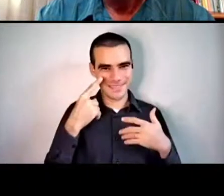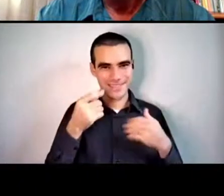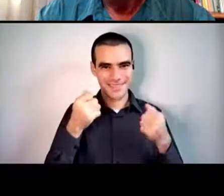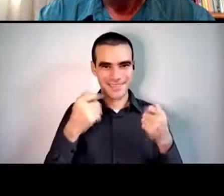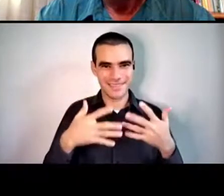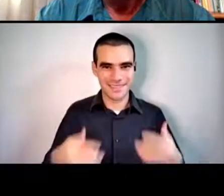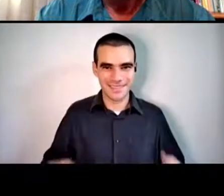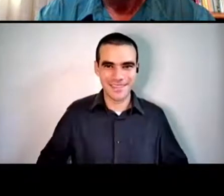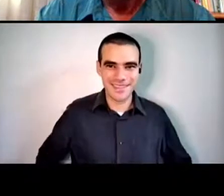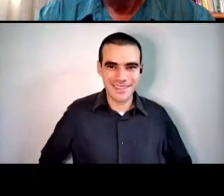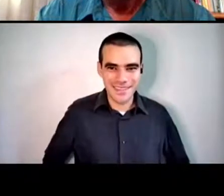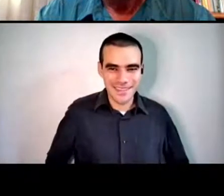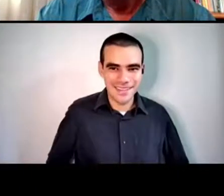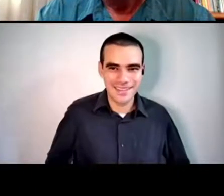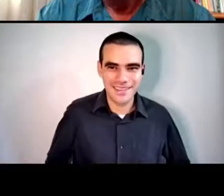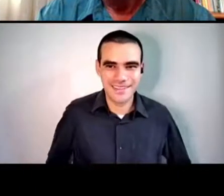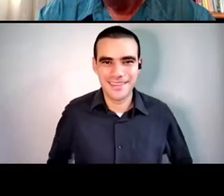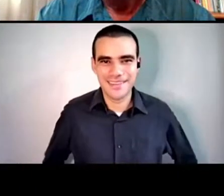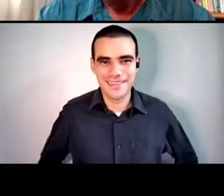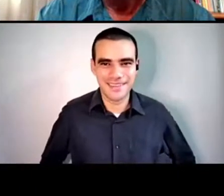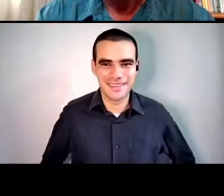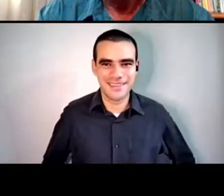I'd like to listen to you now. Be my guest.